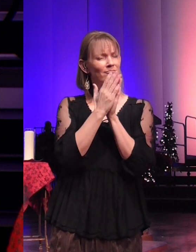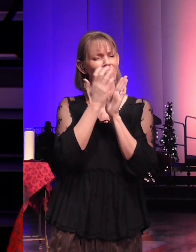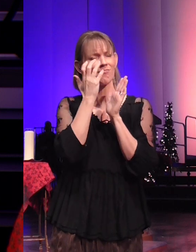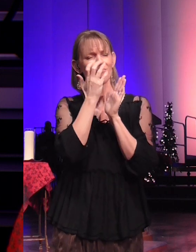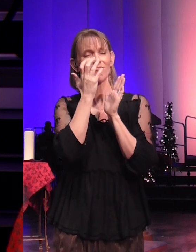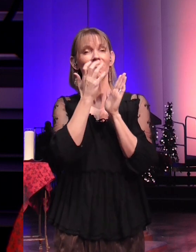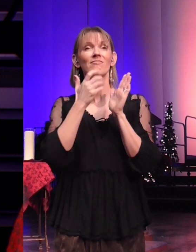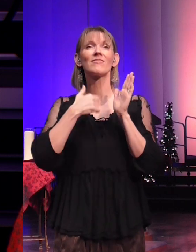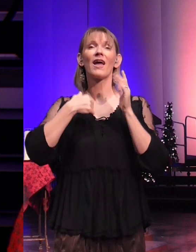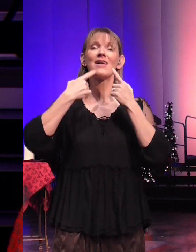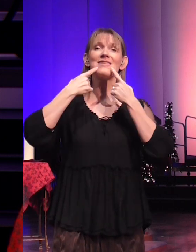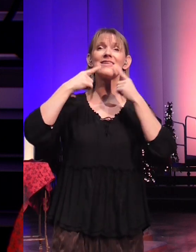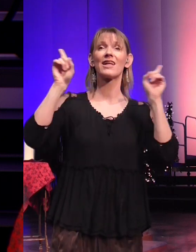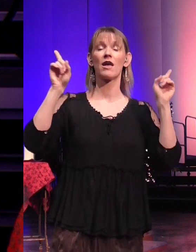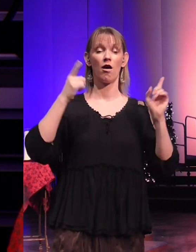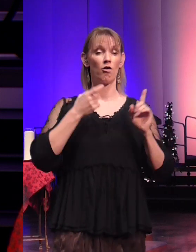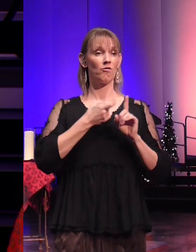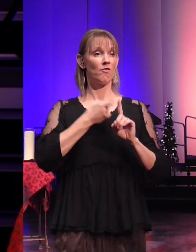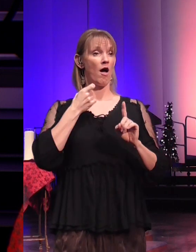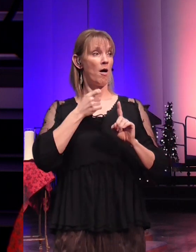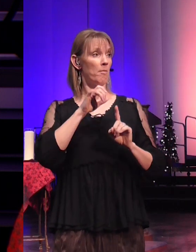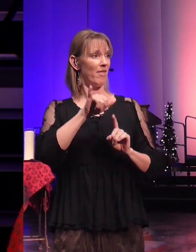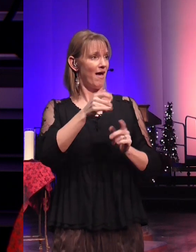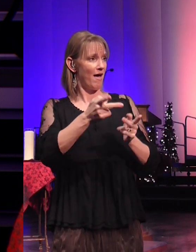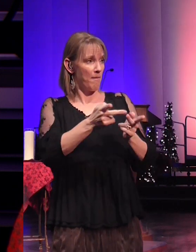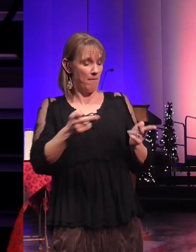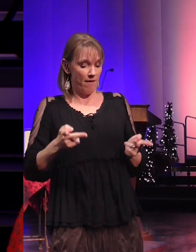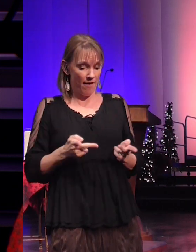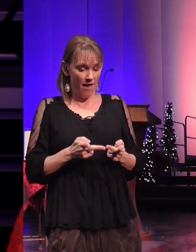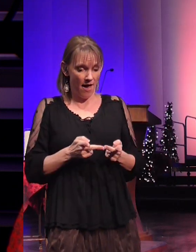And so what I declare is from that place